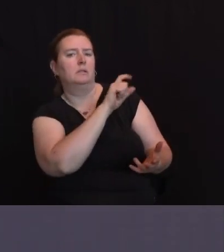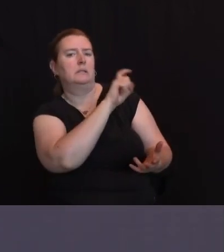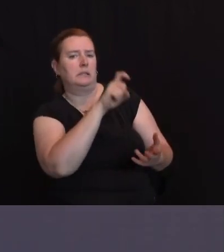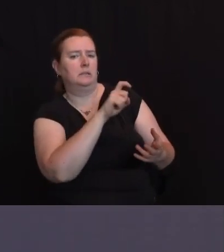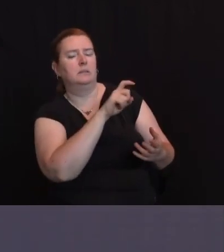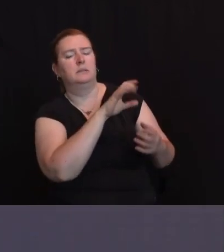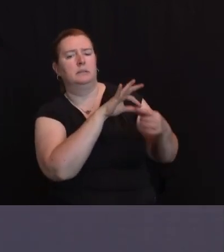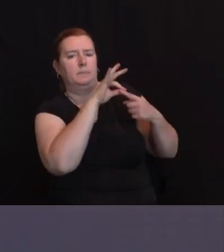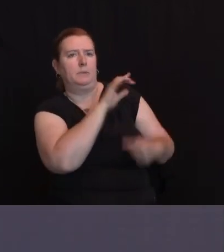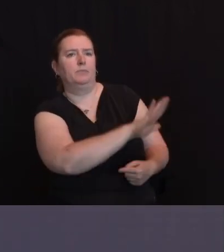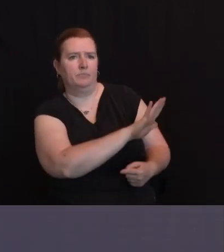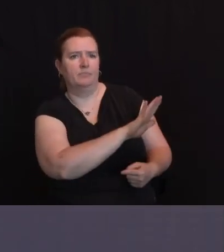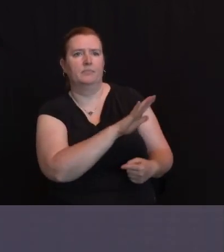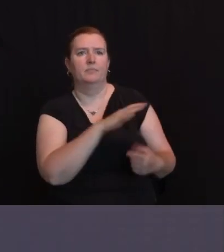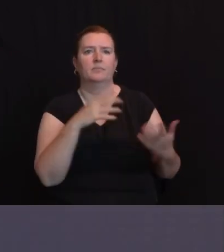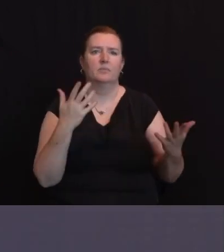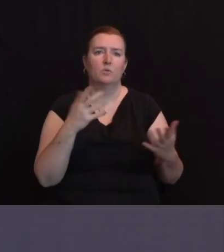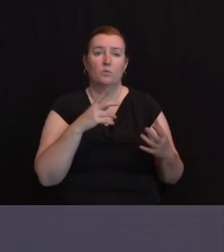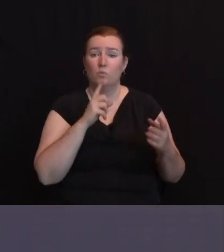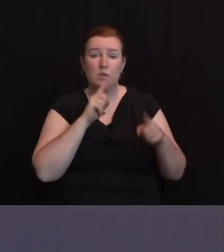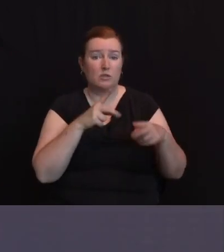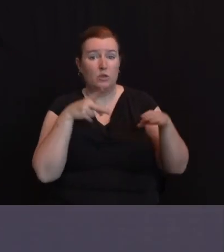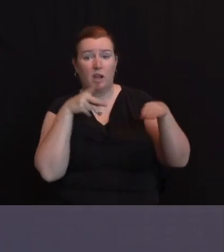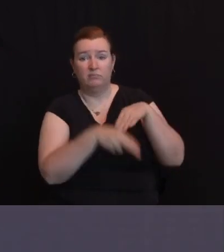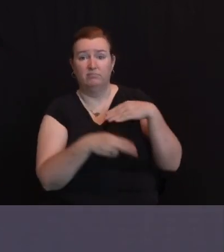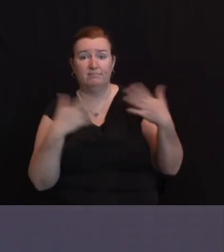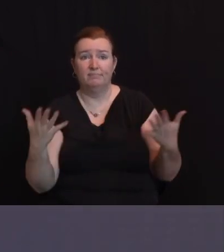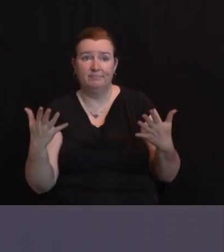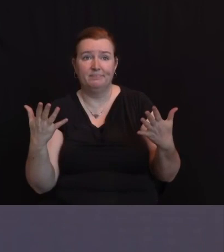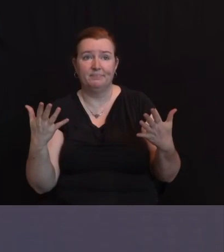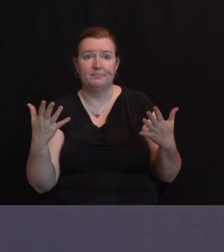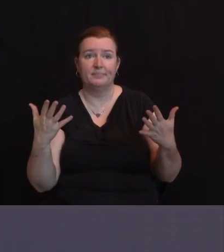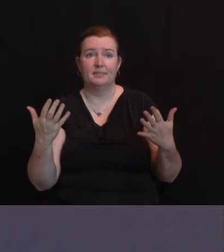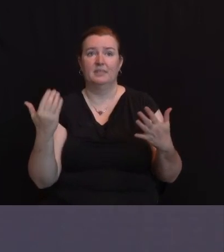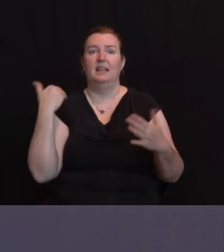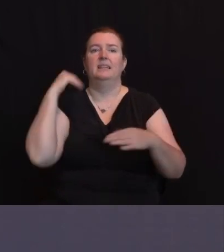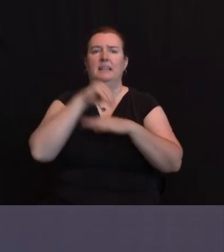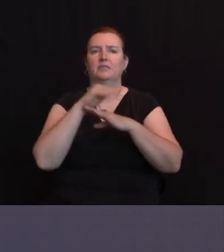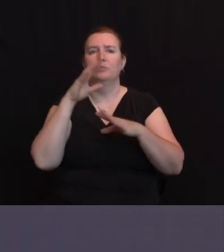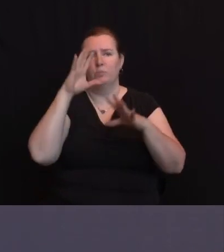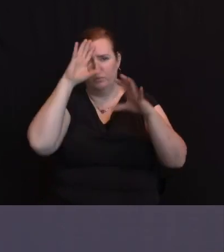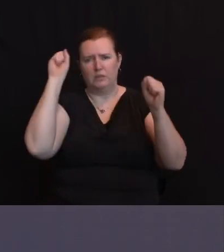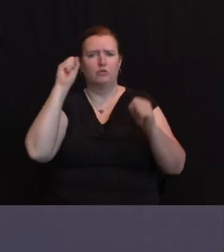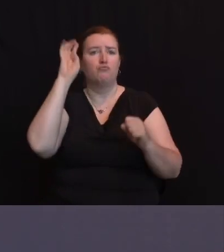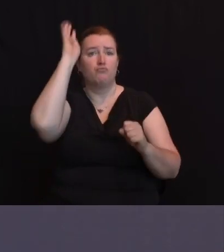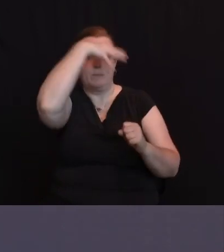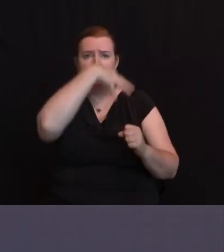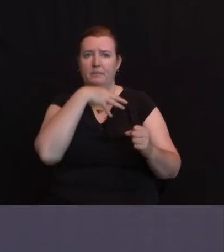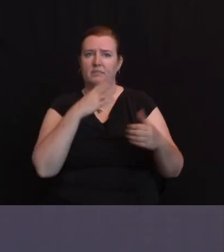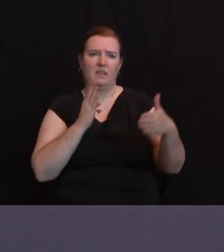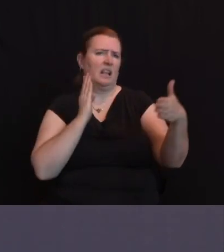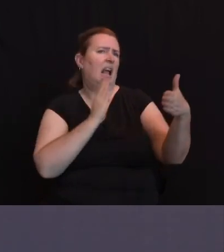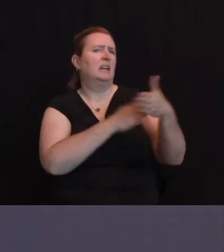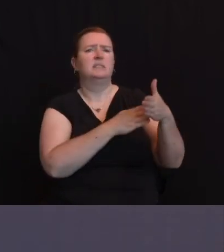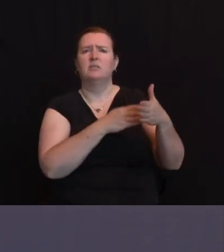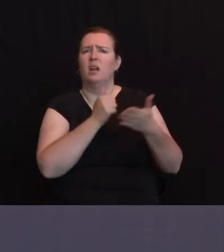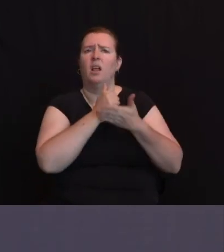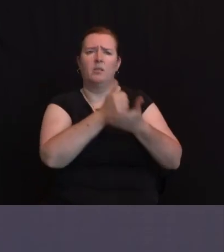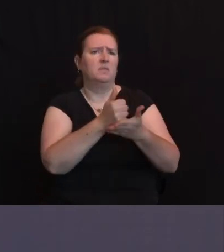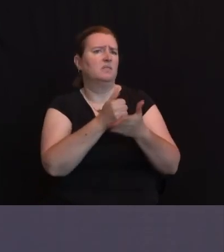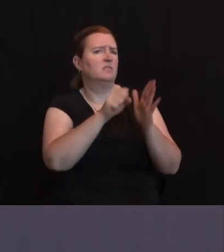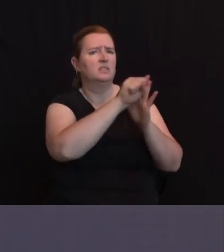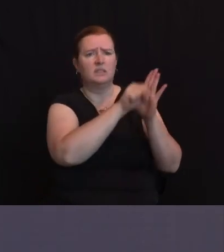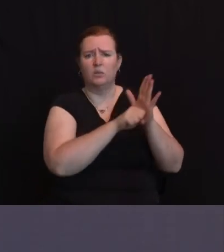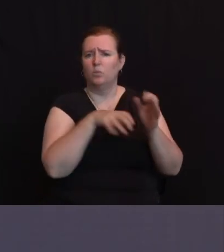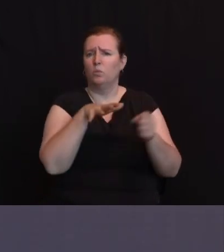And finally, the President Trump last night expressed his opposition to more aid for state and local governments, calling it, quote, $1